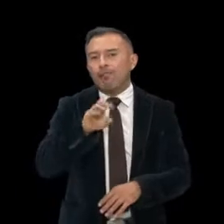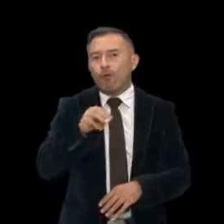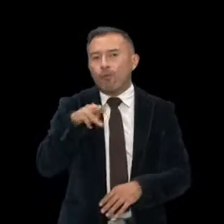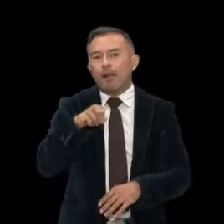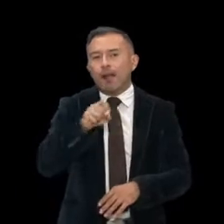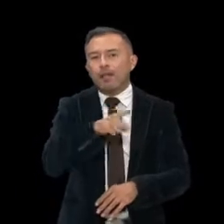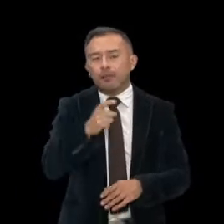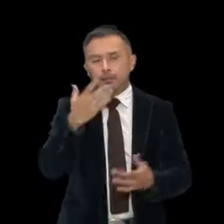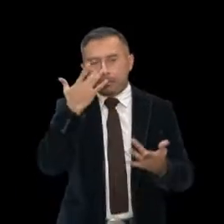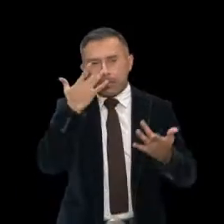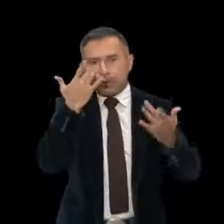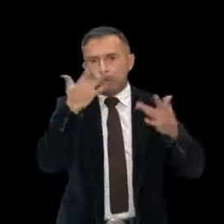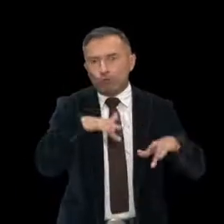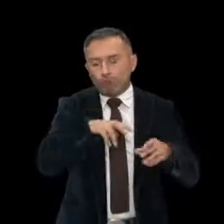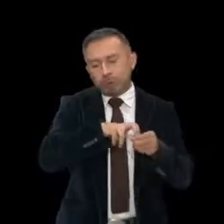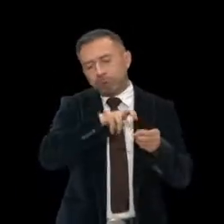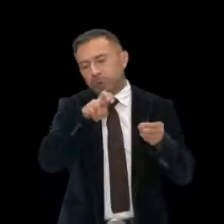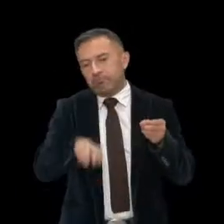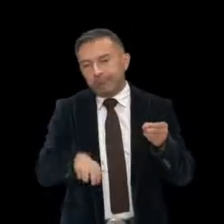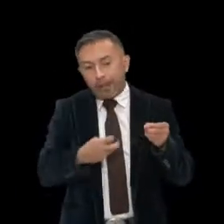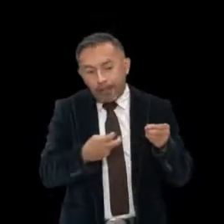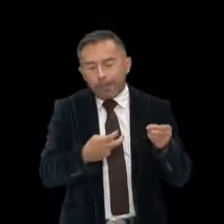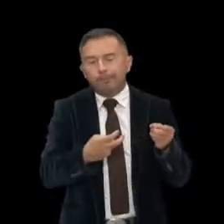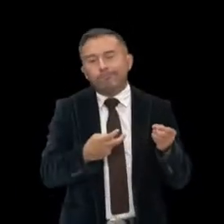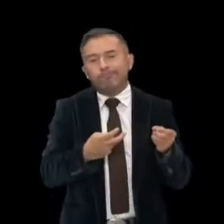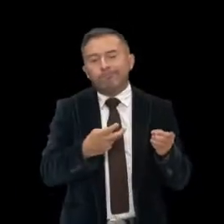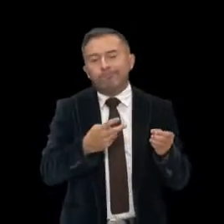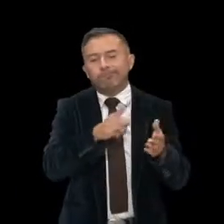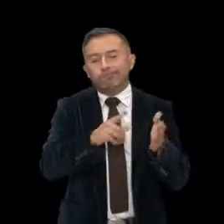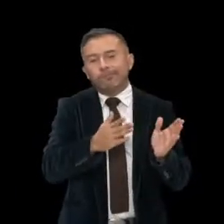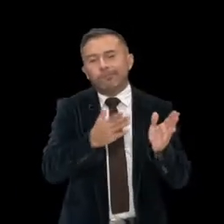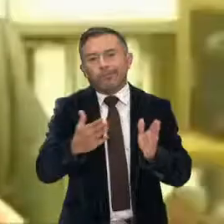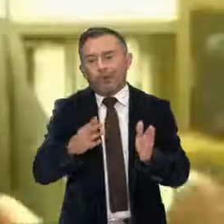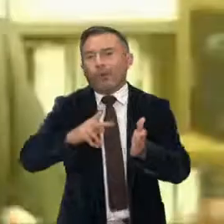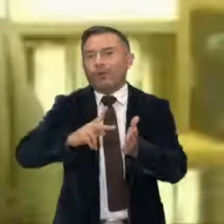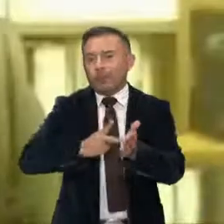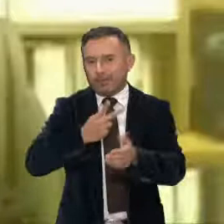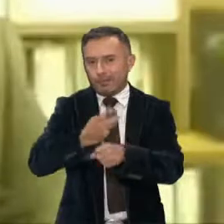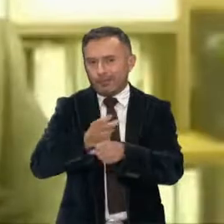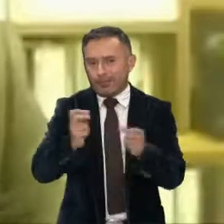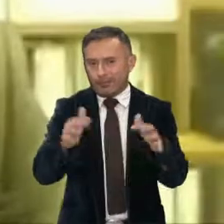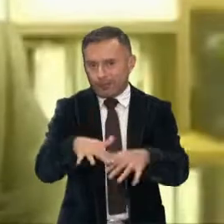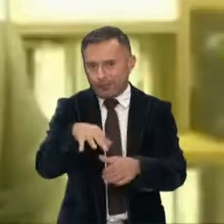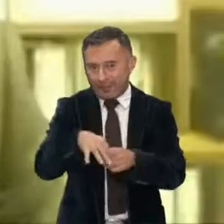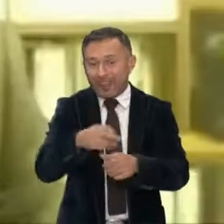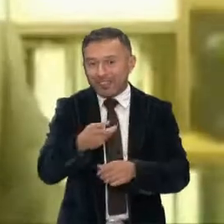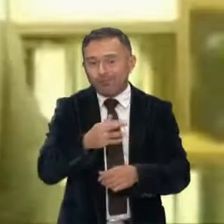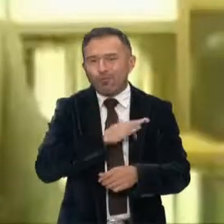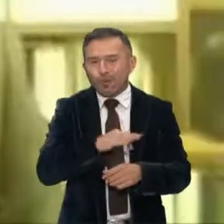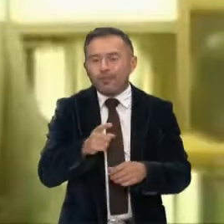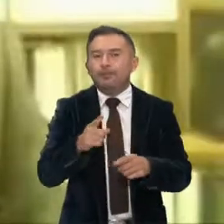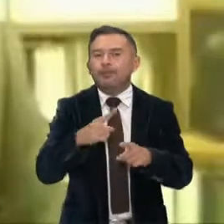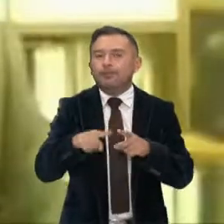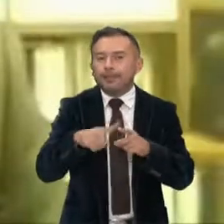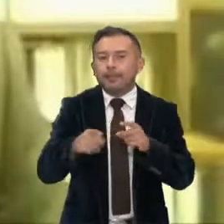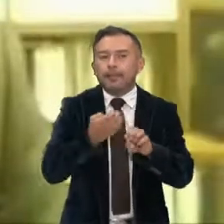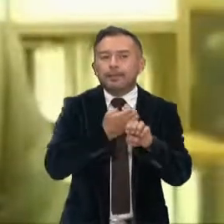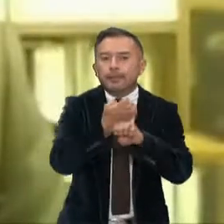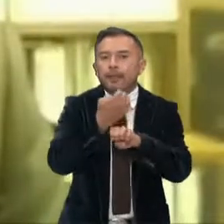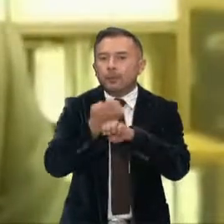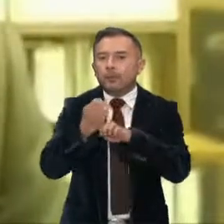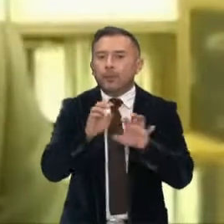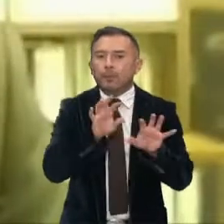that Evo Morales retrieved from the presidency. So this made a difficulty nationally